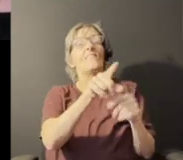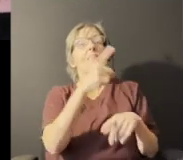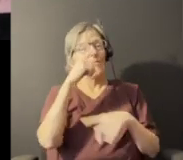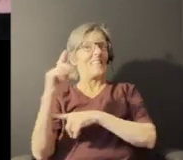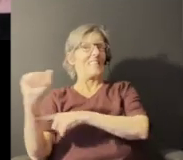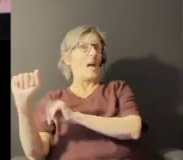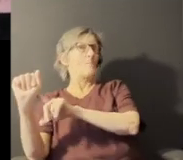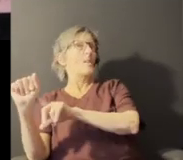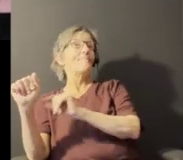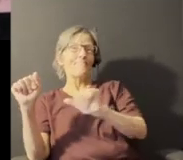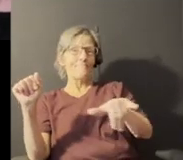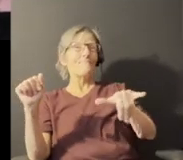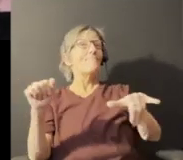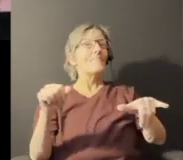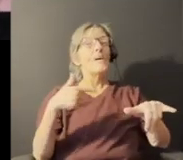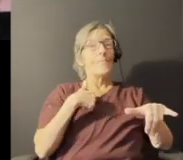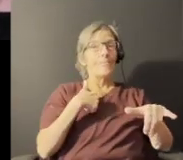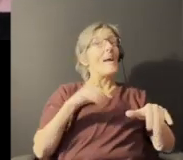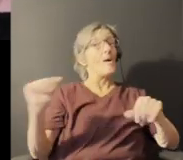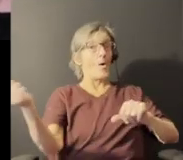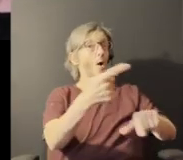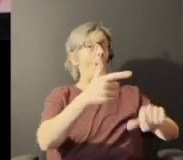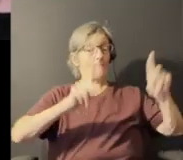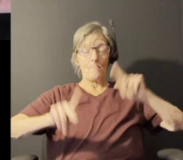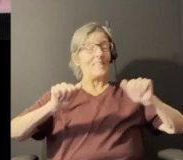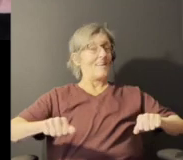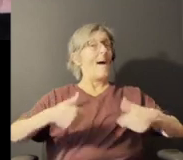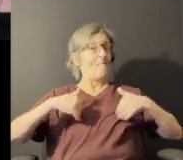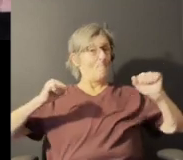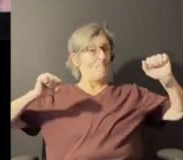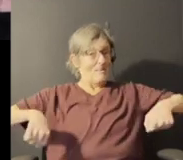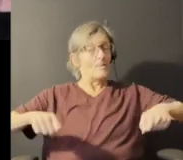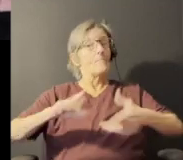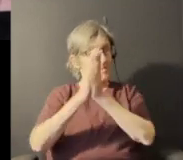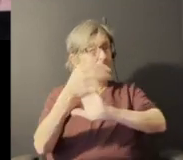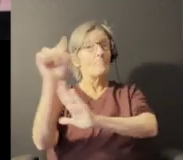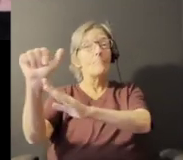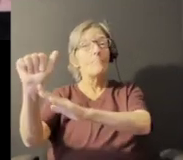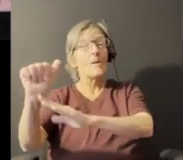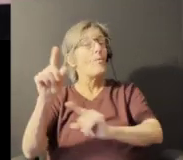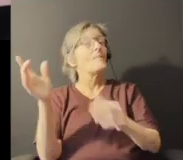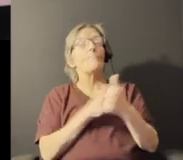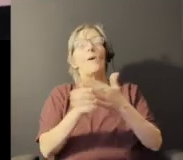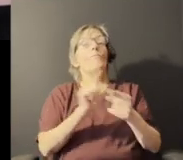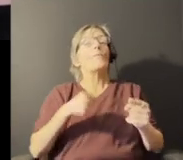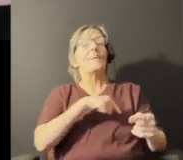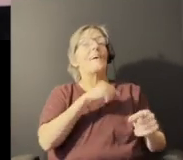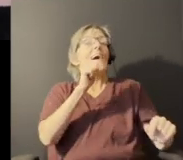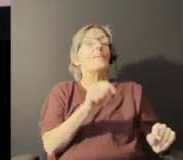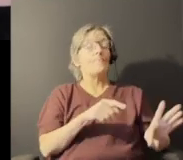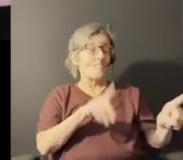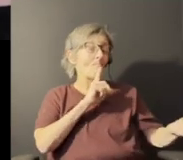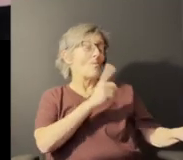for being disabled, we all do have potential regardless of where we're at. No, I was just going to